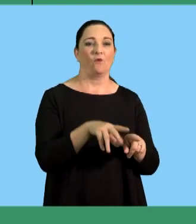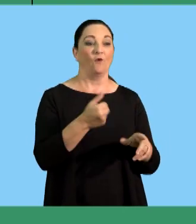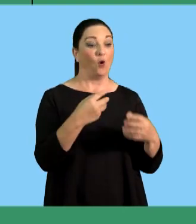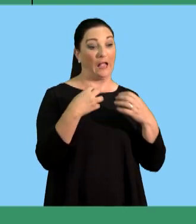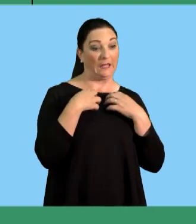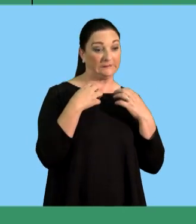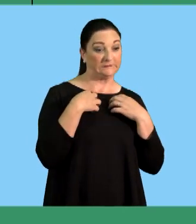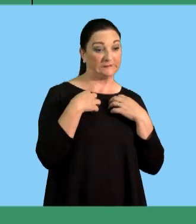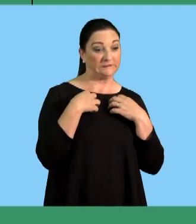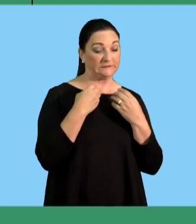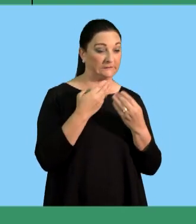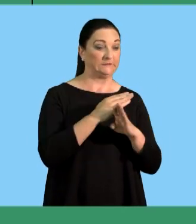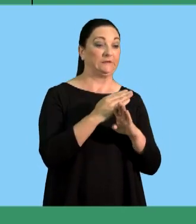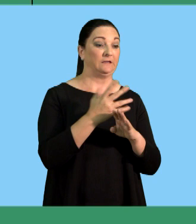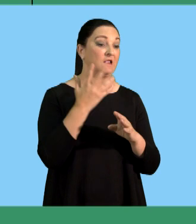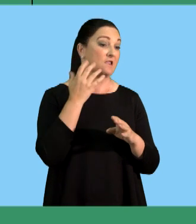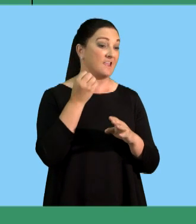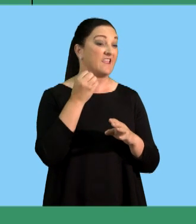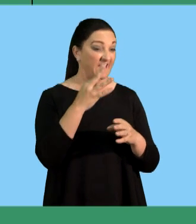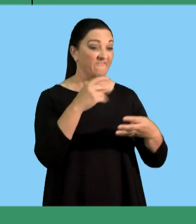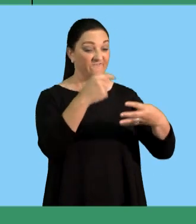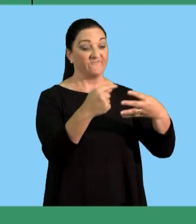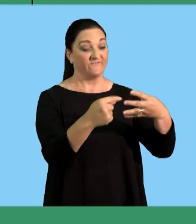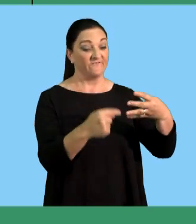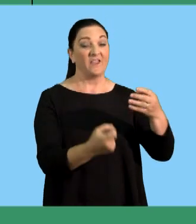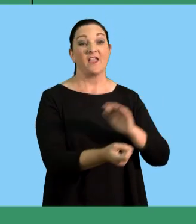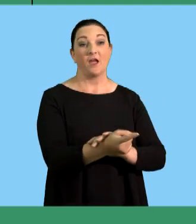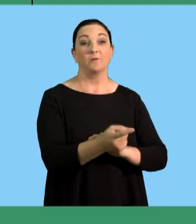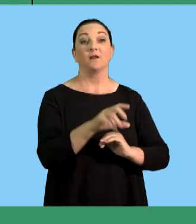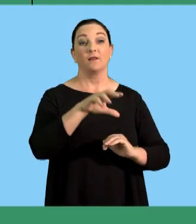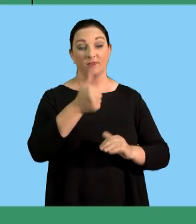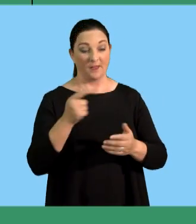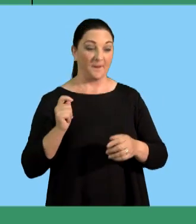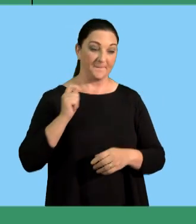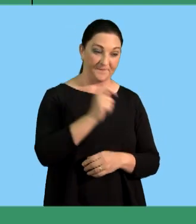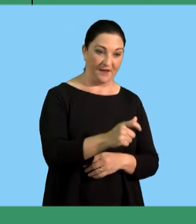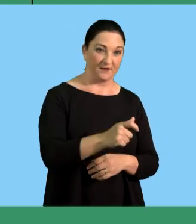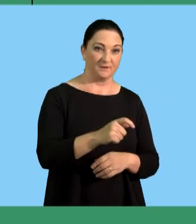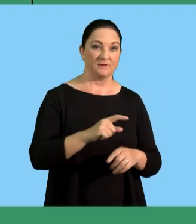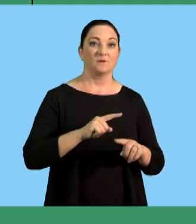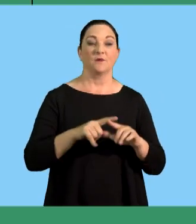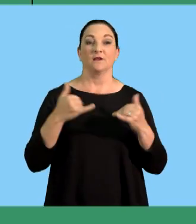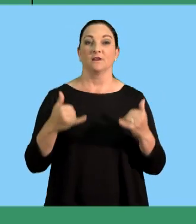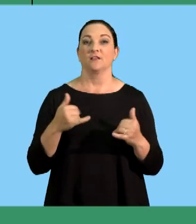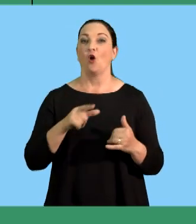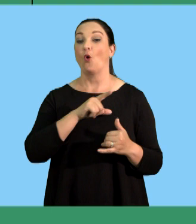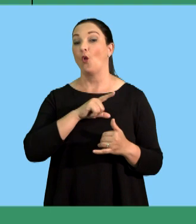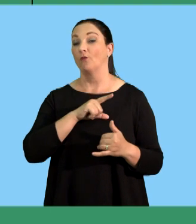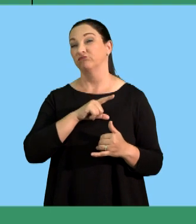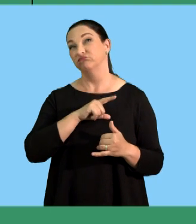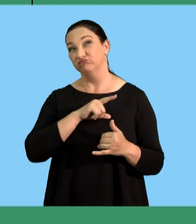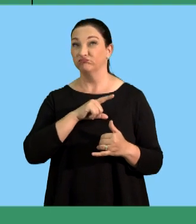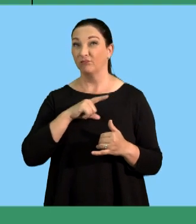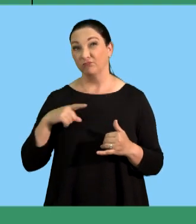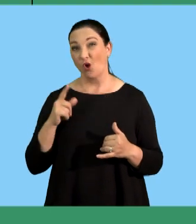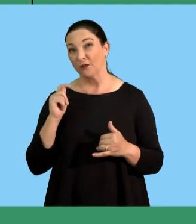against assets. But when you look now into examples of long-term insurance, you'd realize that we are talking about endowment